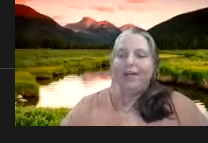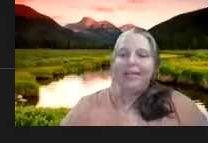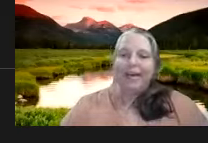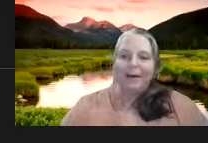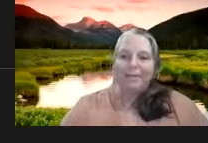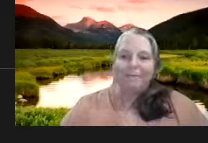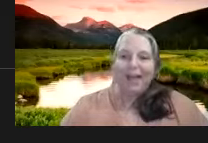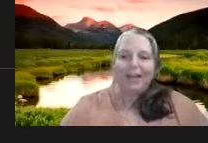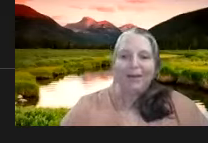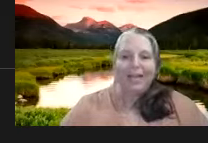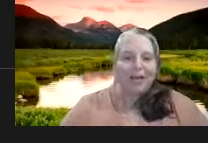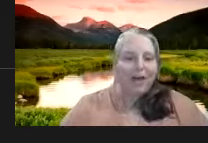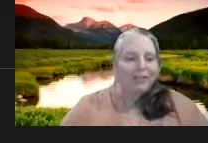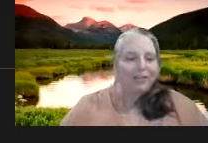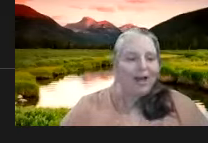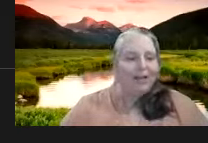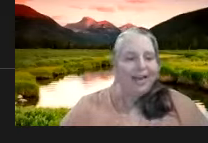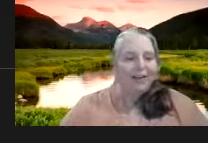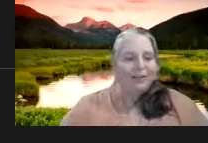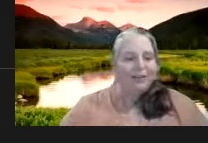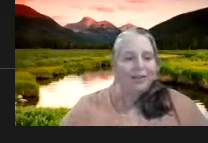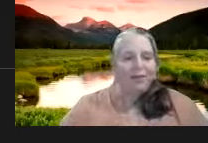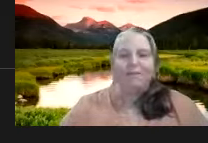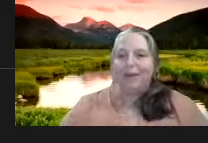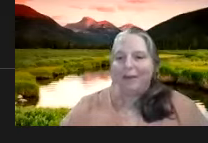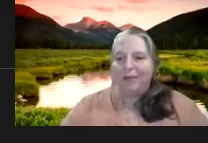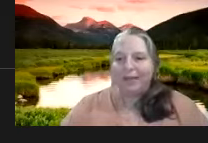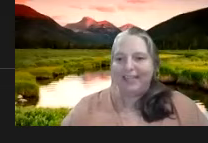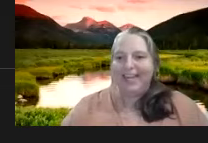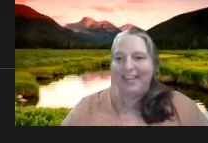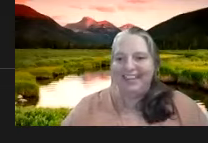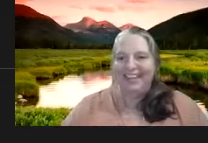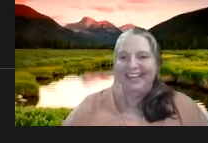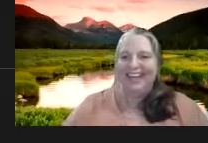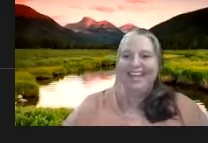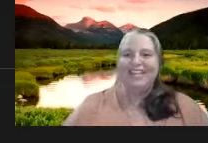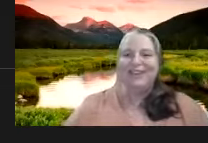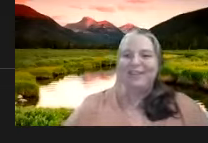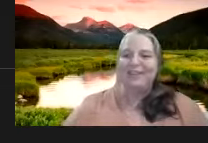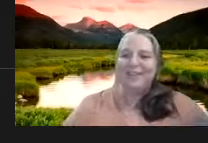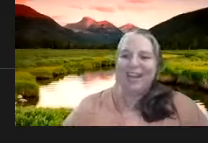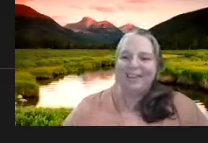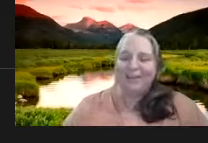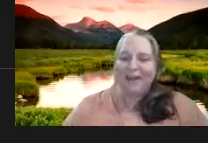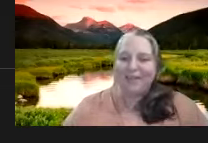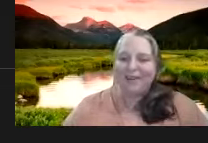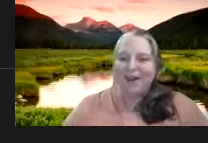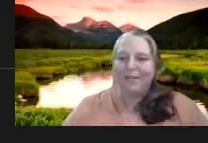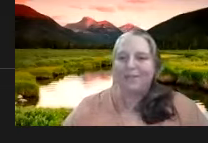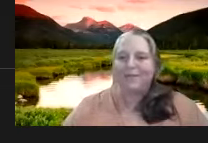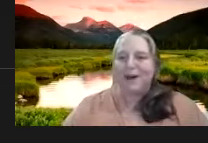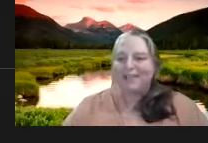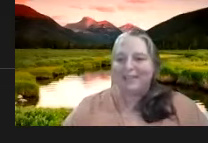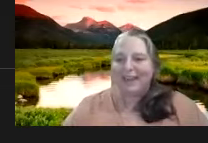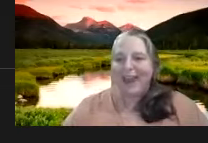so I know I kind of talked a lot, and I also know that I went very quickly. So I don't know, Jane, if you have any